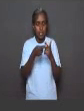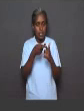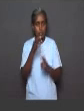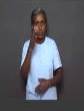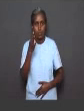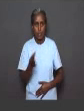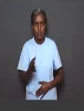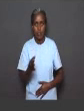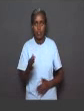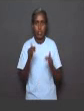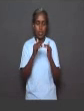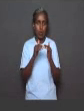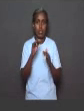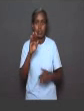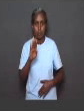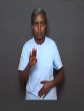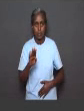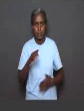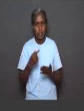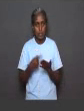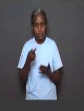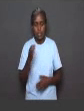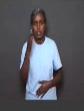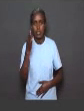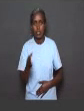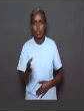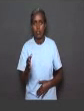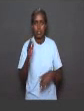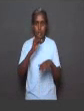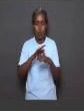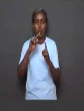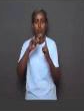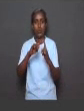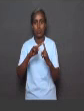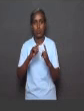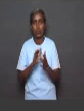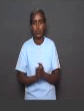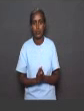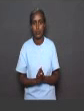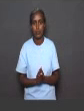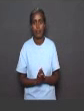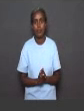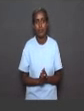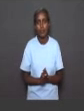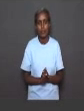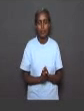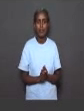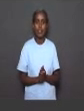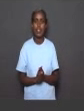If the range of f equals b, then f is onto.